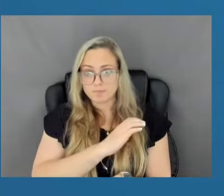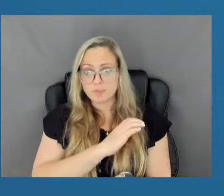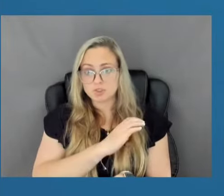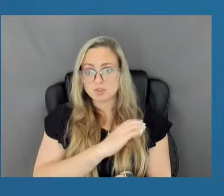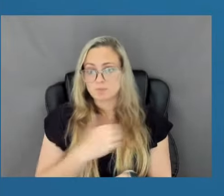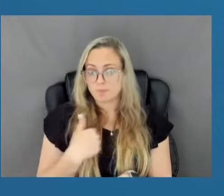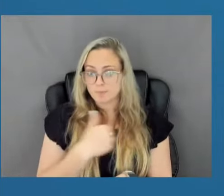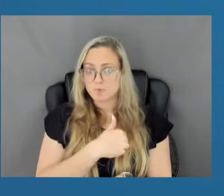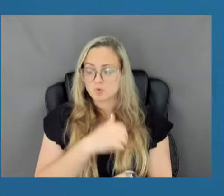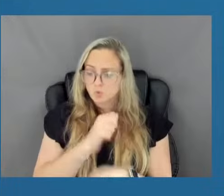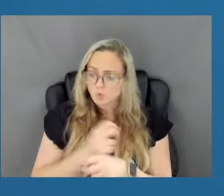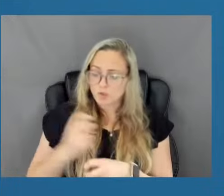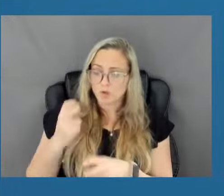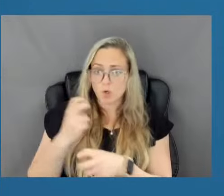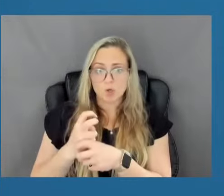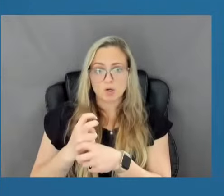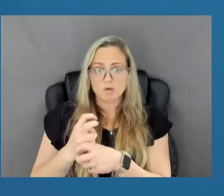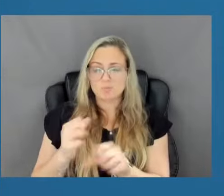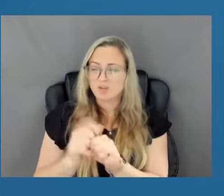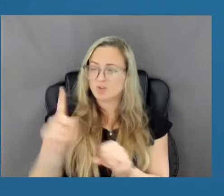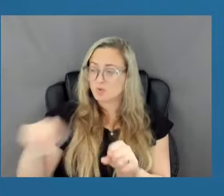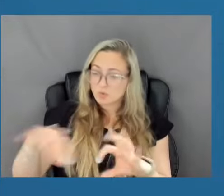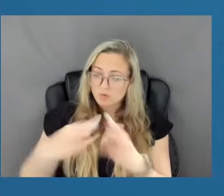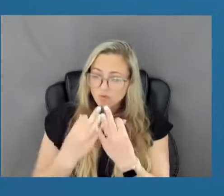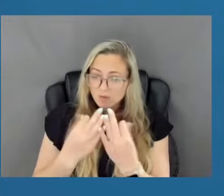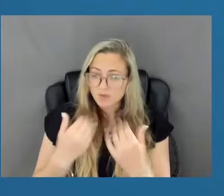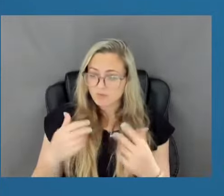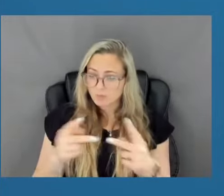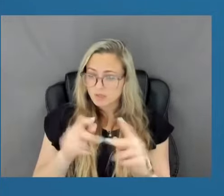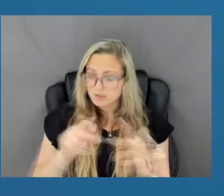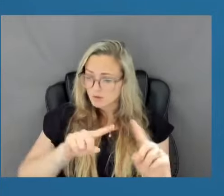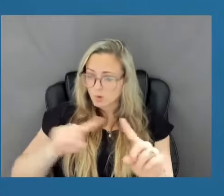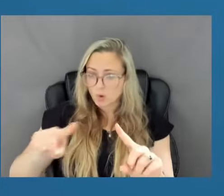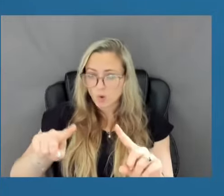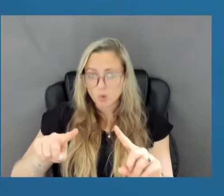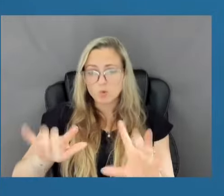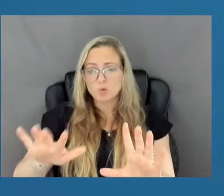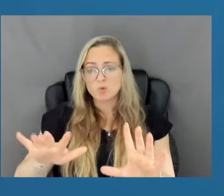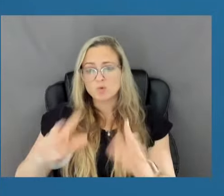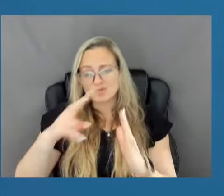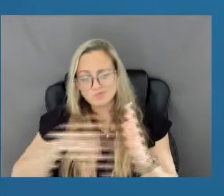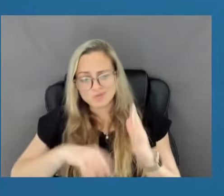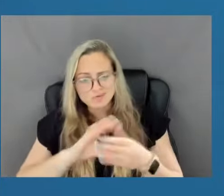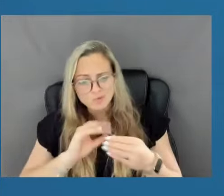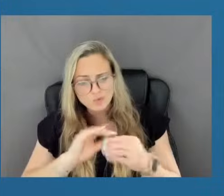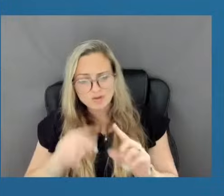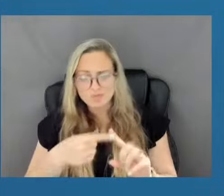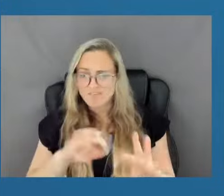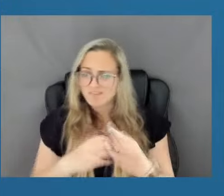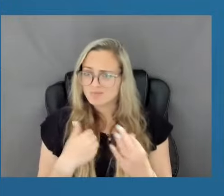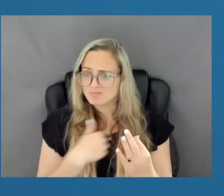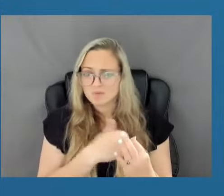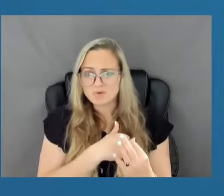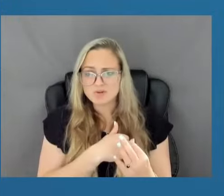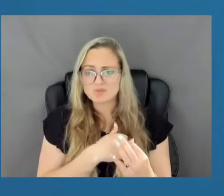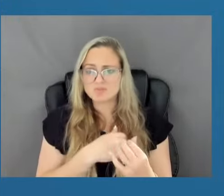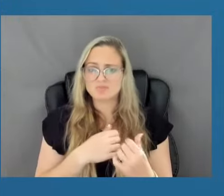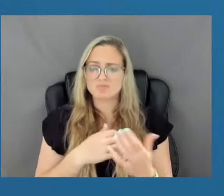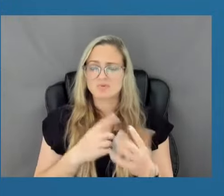these families have a place to go to read the stories of their family members, their loved ones, but not just for